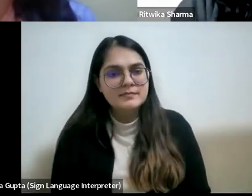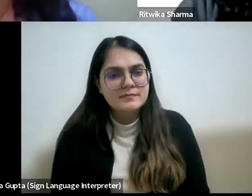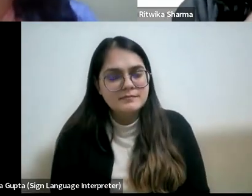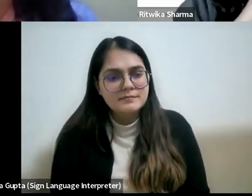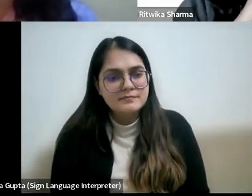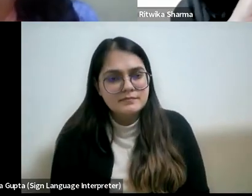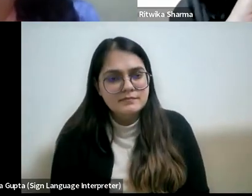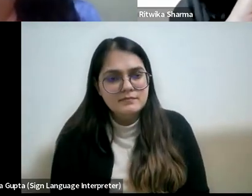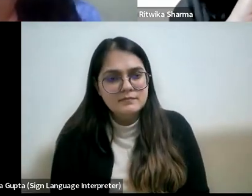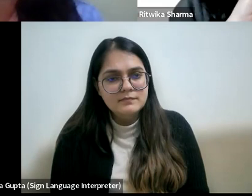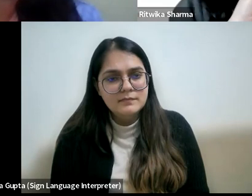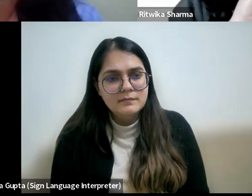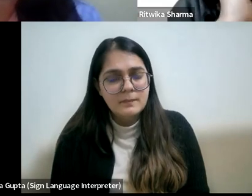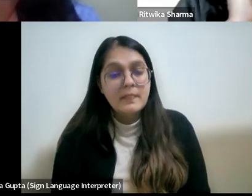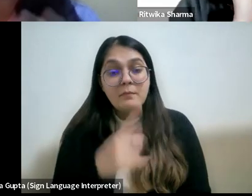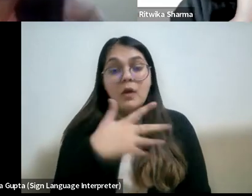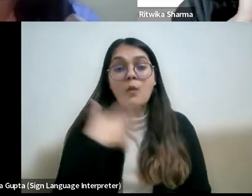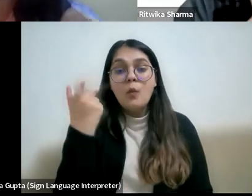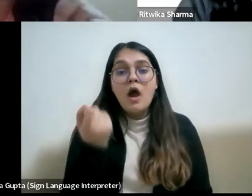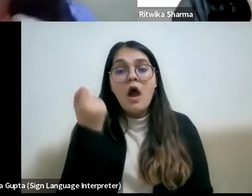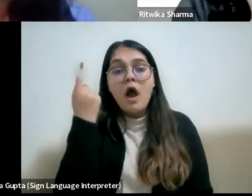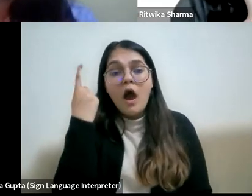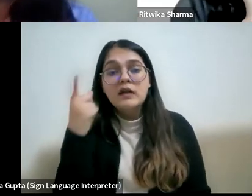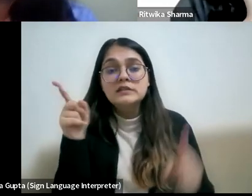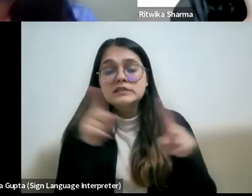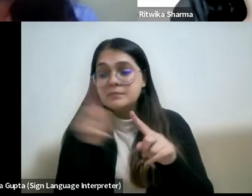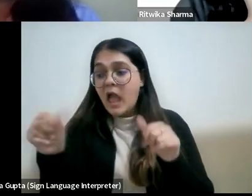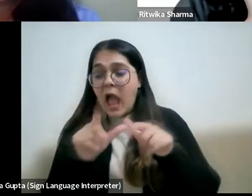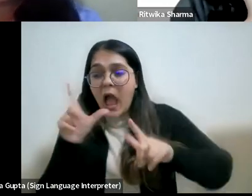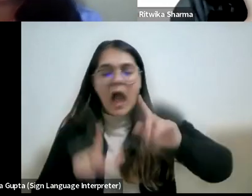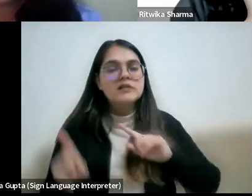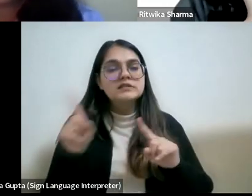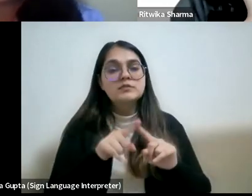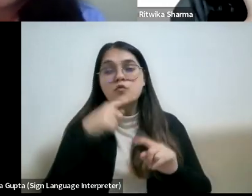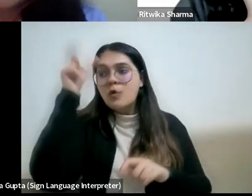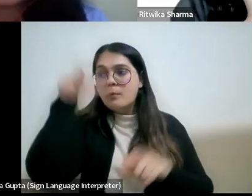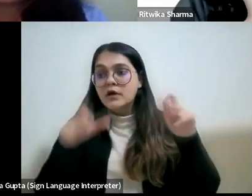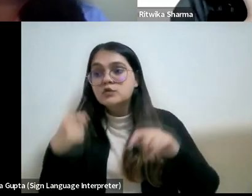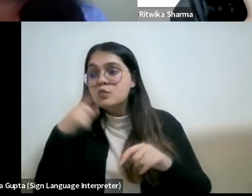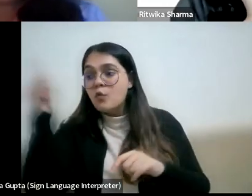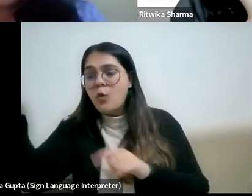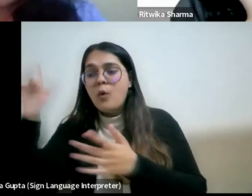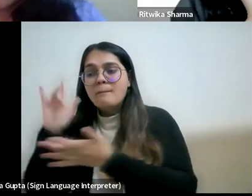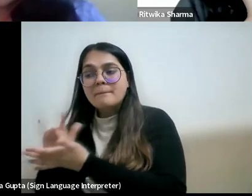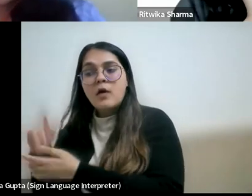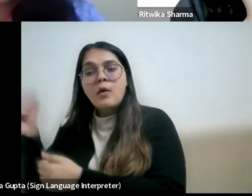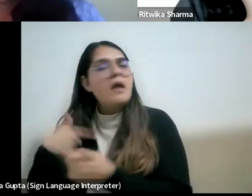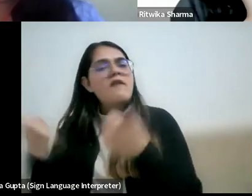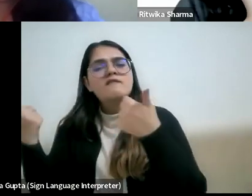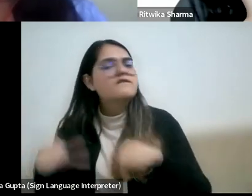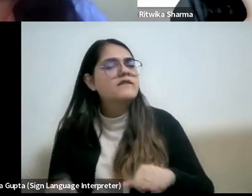while it would immediately be understood as an affirmative action for the people persecuted there, we failed